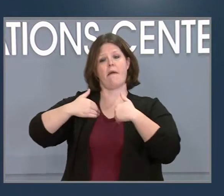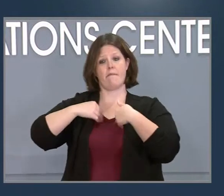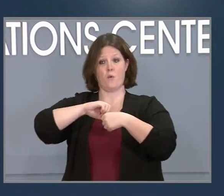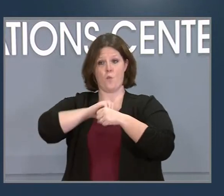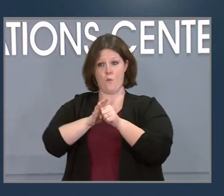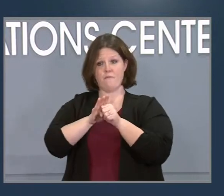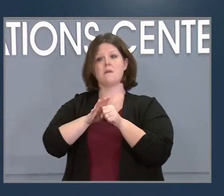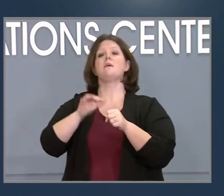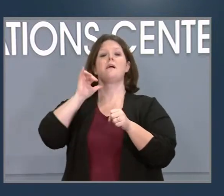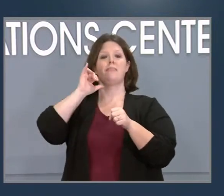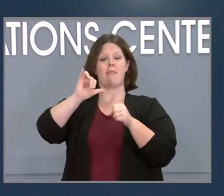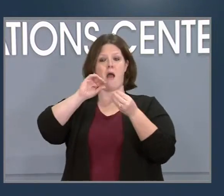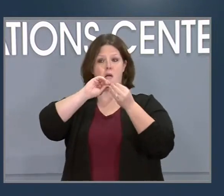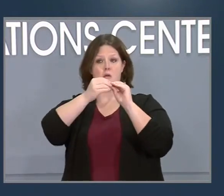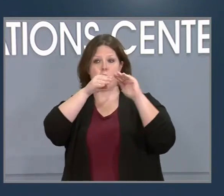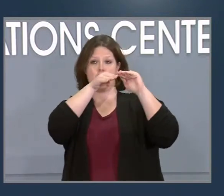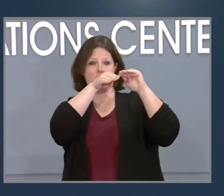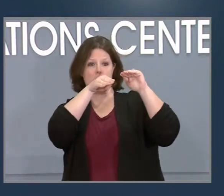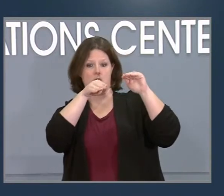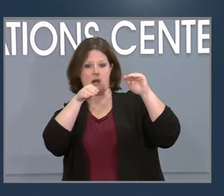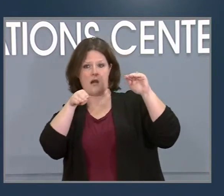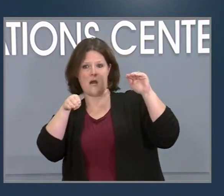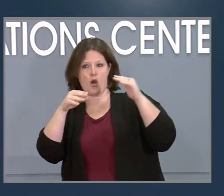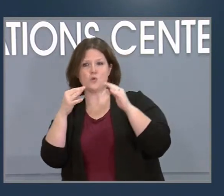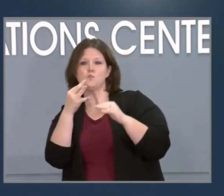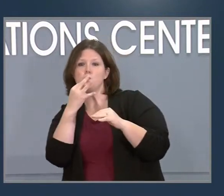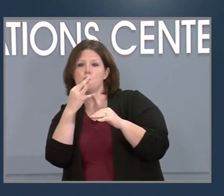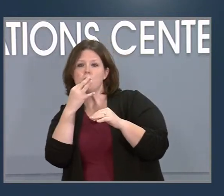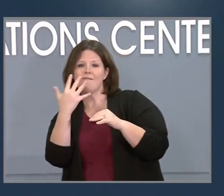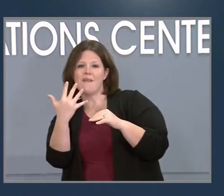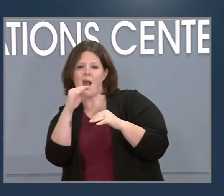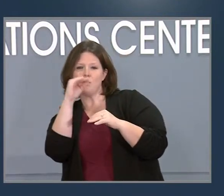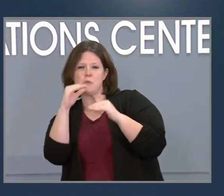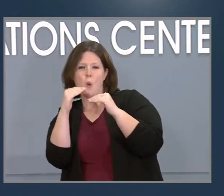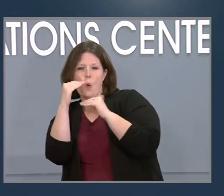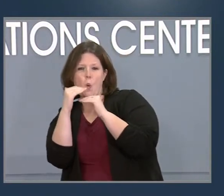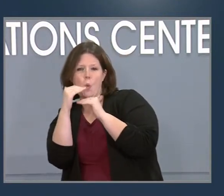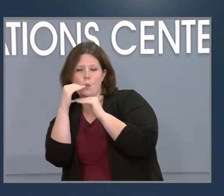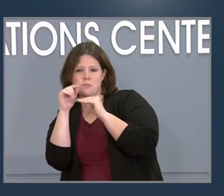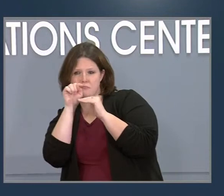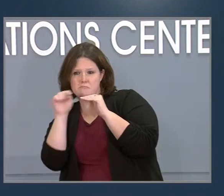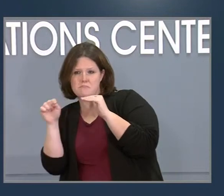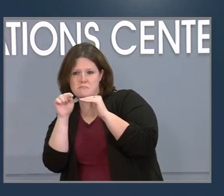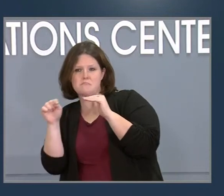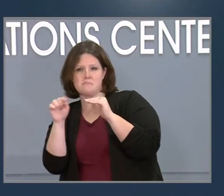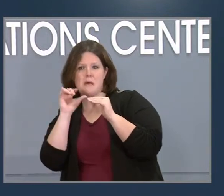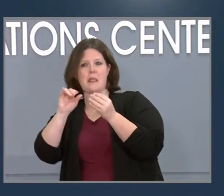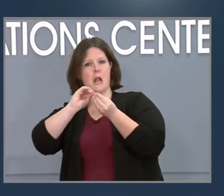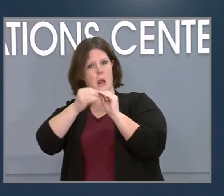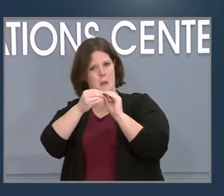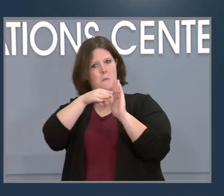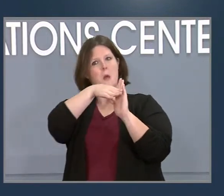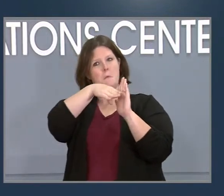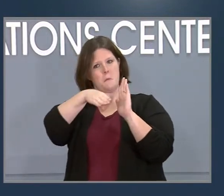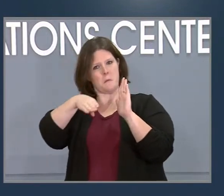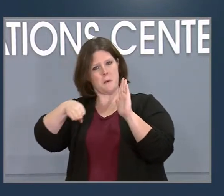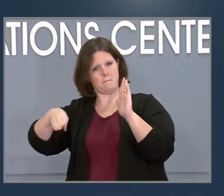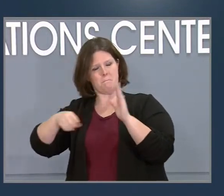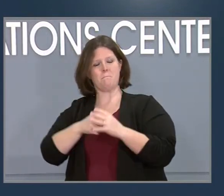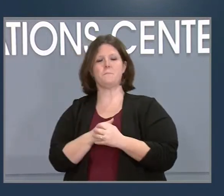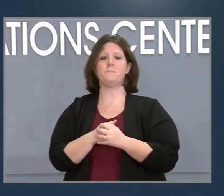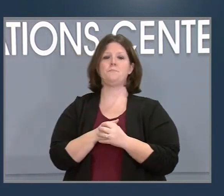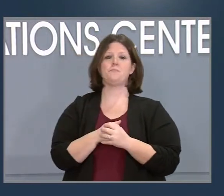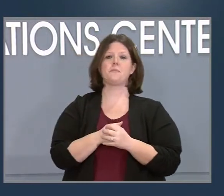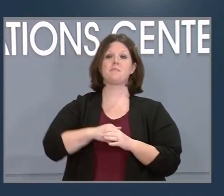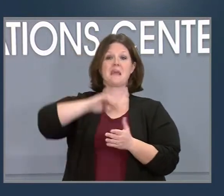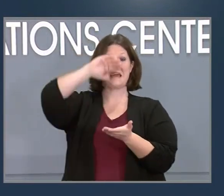our 5% goal. On our next graph, we look at day-over-day hospitalizations, and again, this graph also starts at the end of August, and